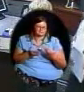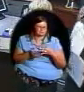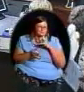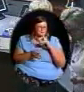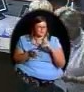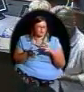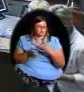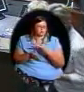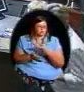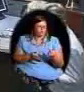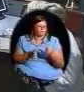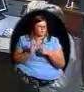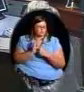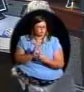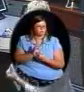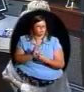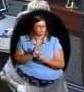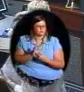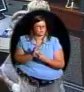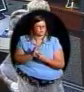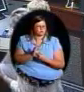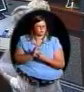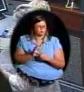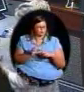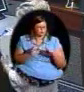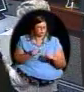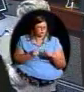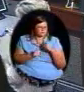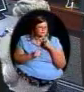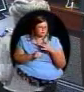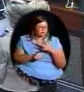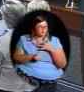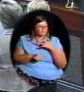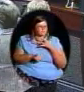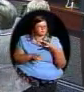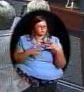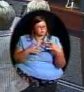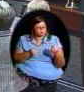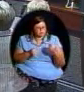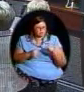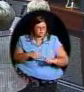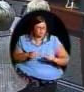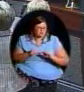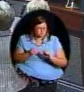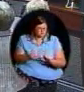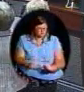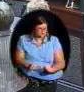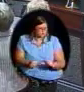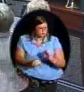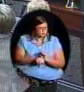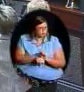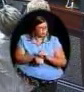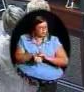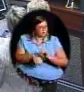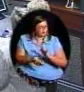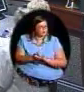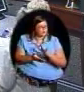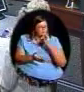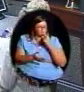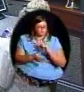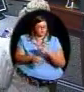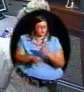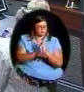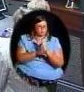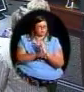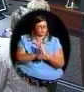be helpful here to kind of frame this about why you said so strongly that we have to continue to work on that for the prevention side